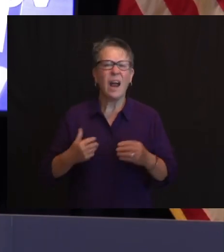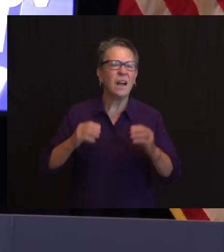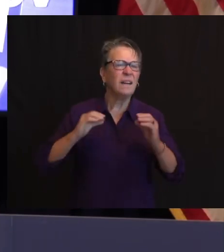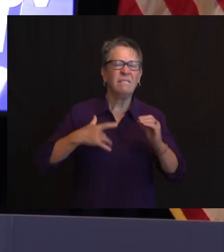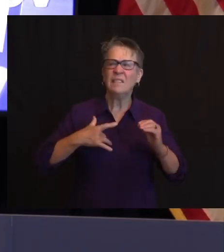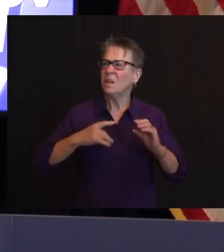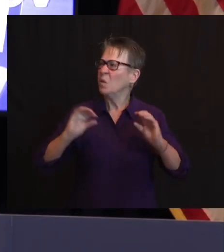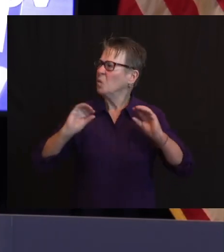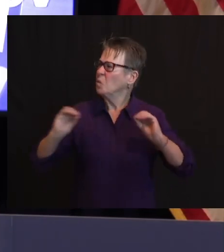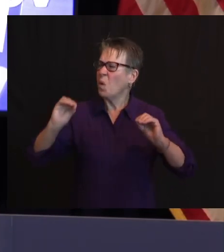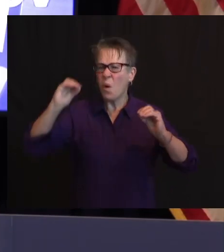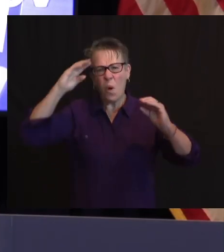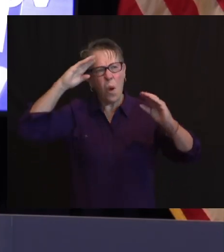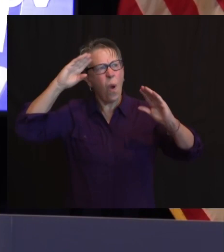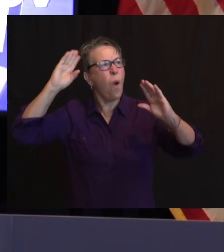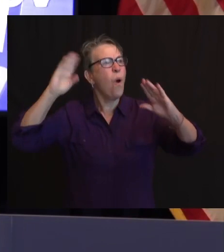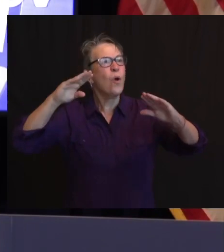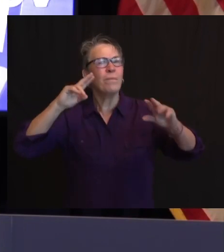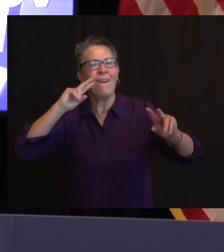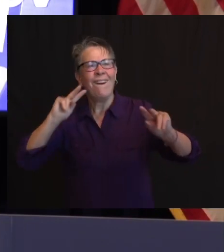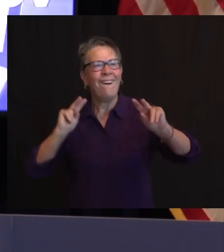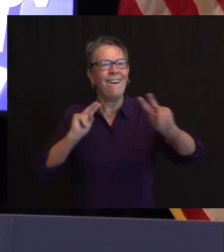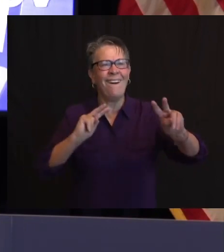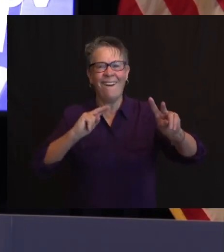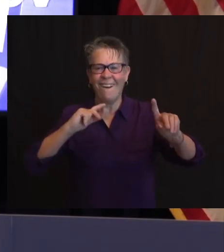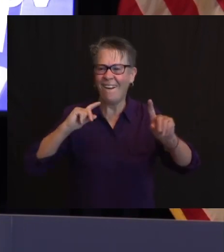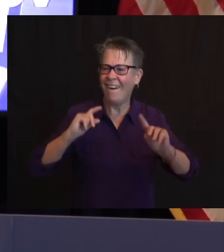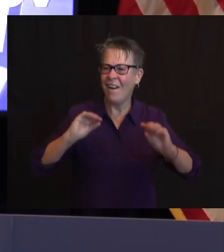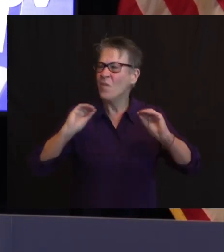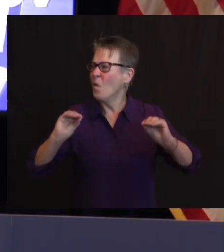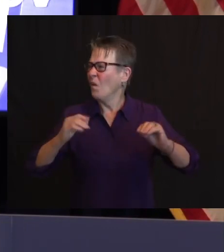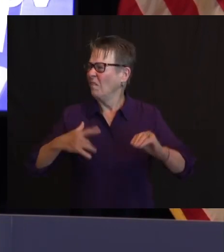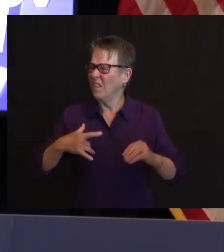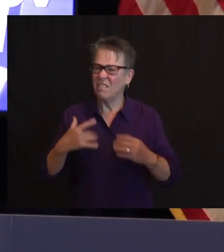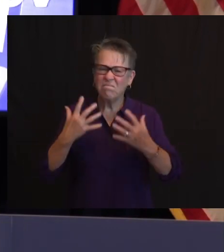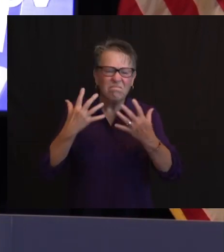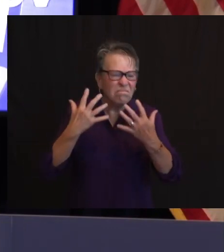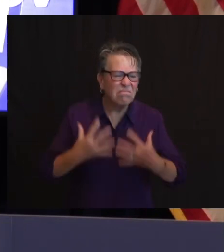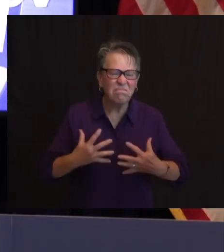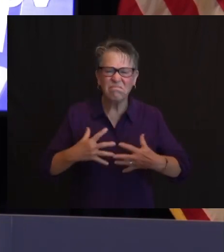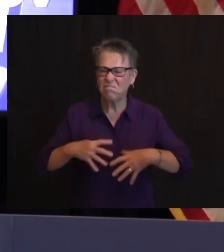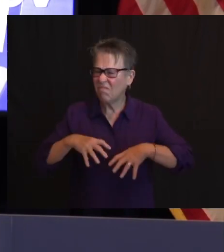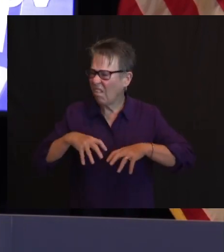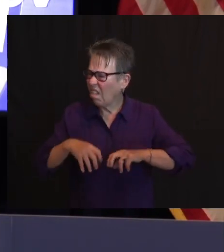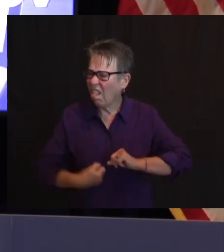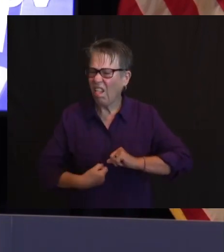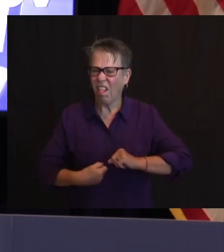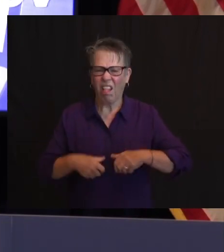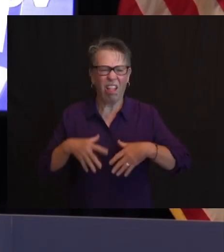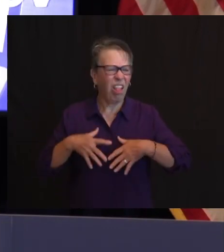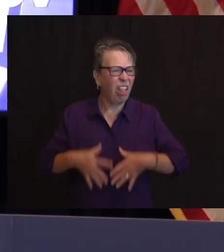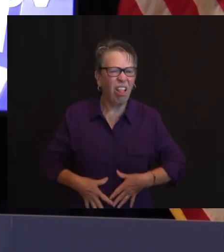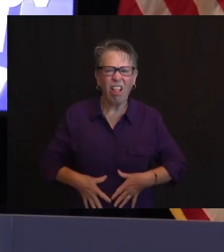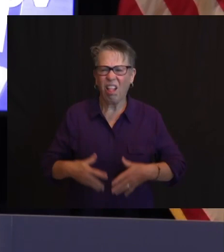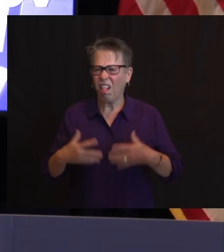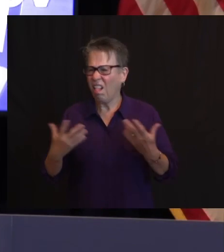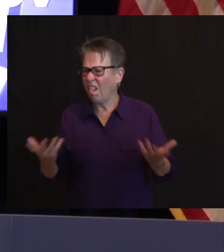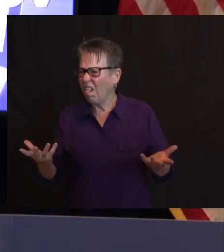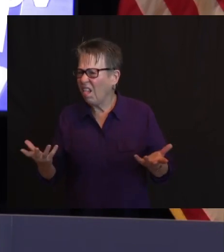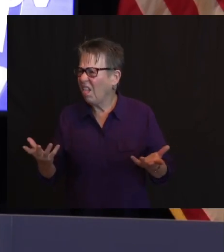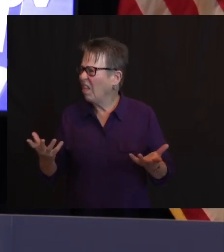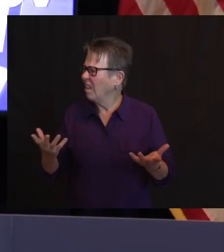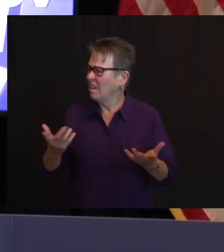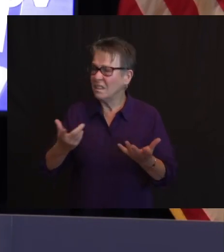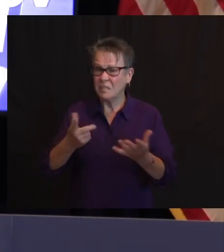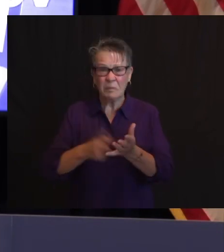Those experiencing this fatigue may have trouble focusing, or may have trouble with eating, or they may be sleeping less,